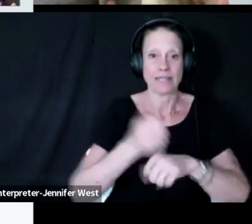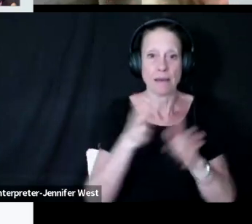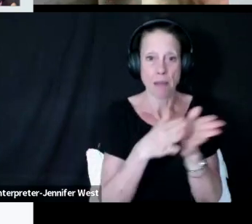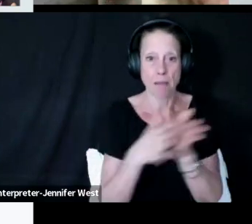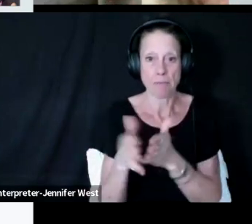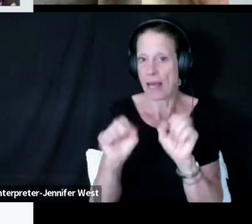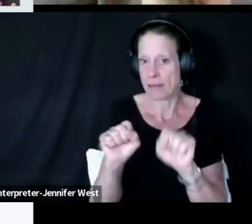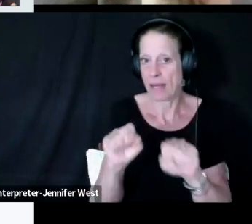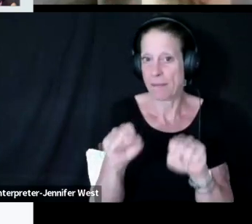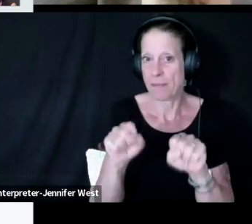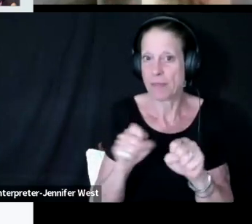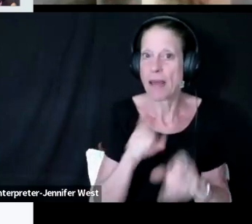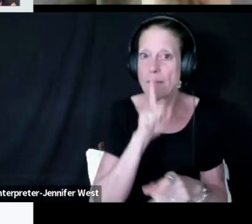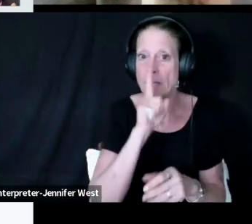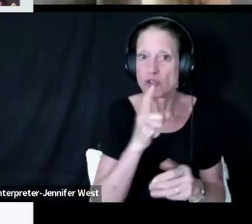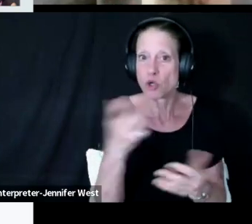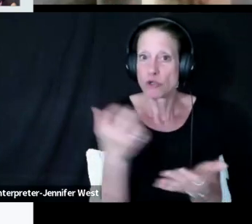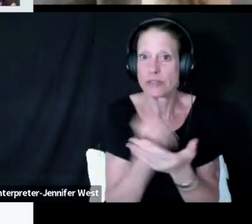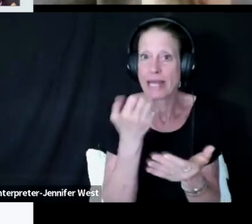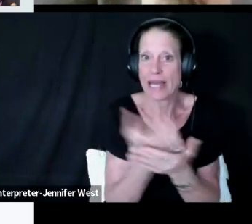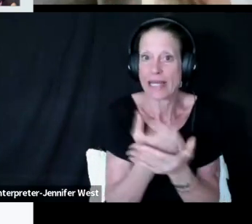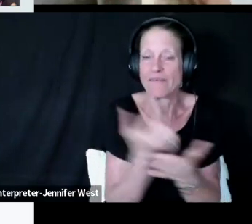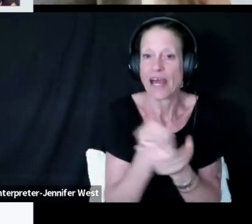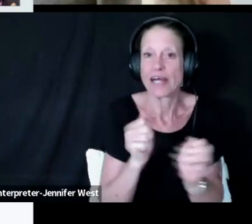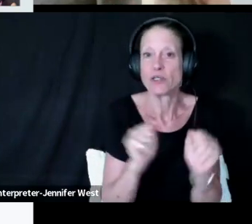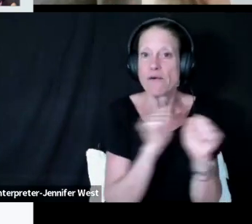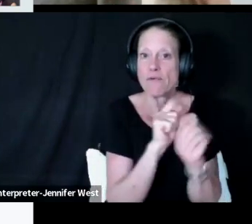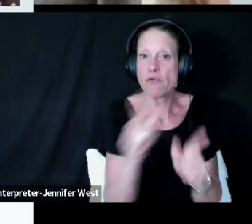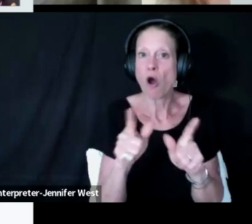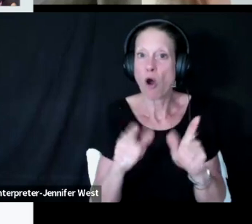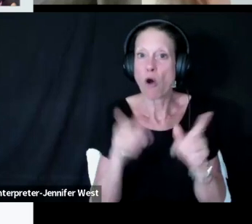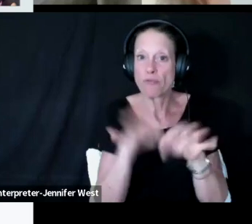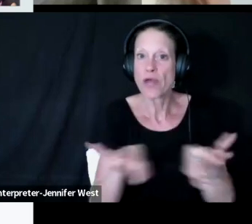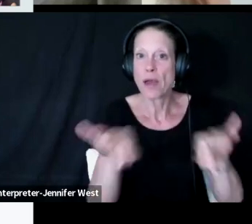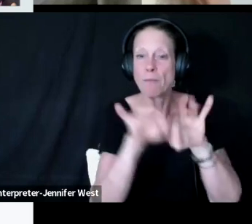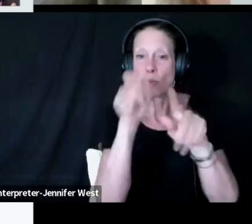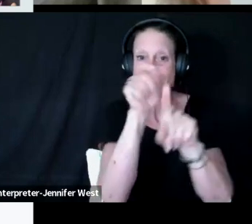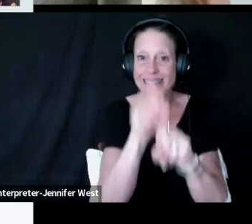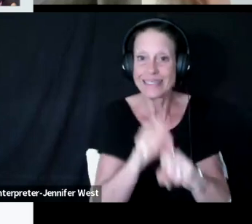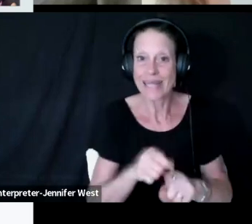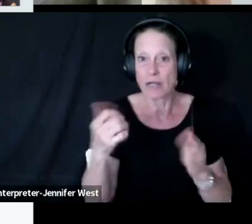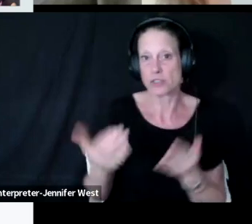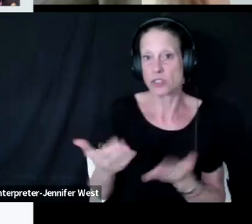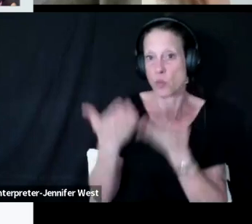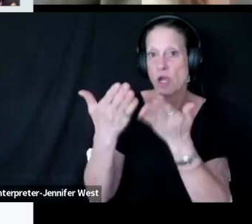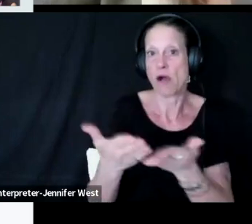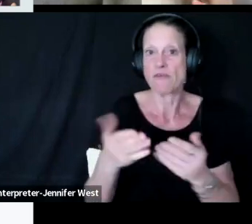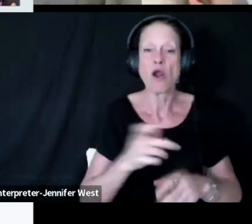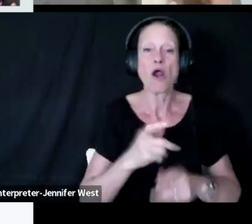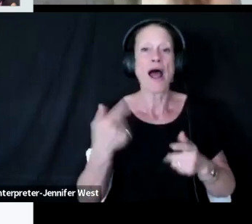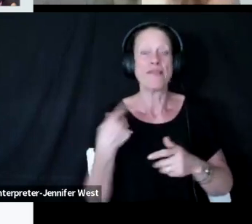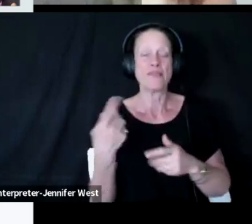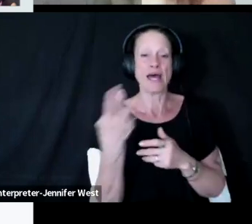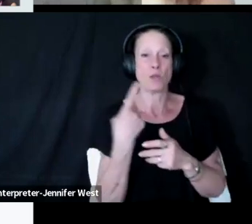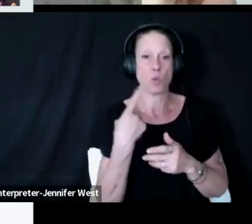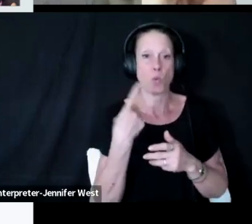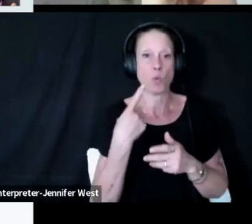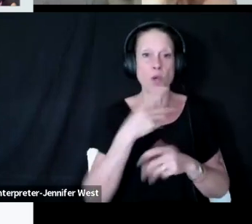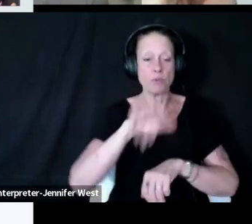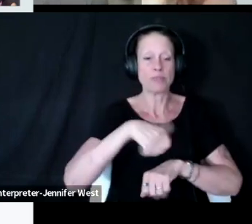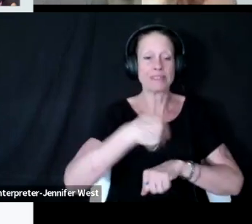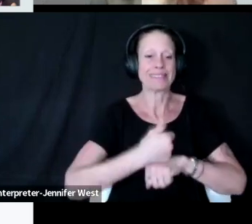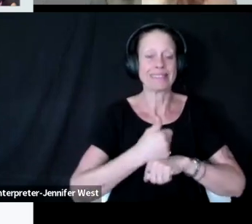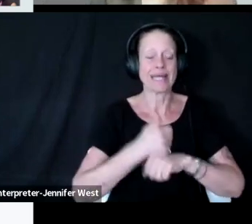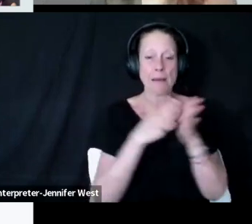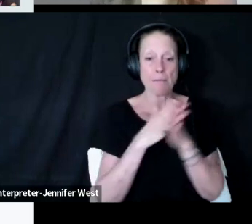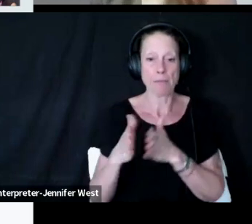sure that you're taking advantage of all of the features that we offer, and then we'll set up a plan for you to complete your plan. So if you're somebody that wants to work